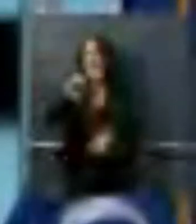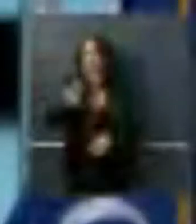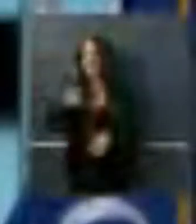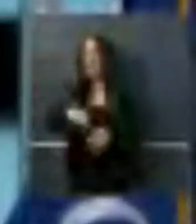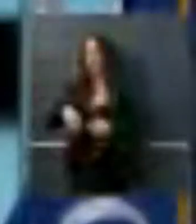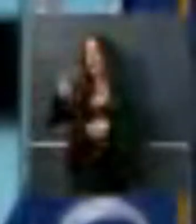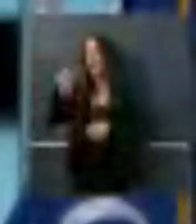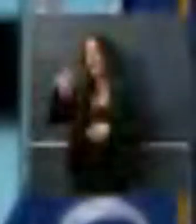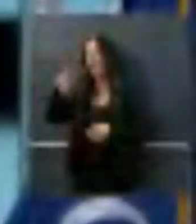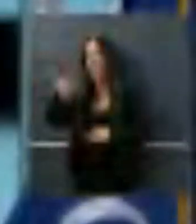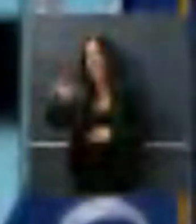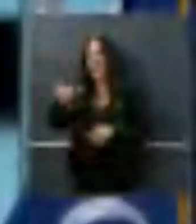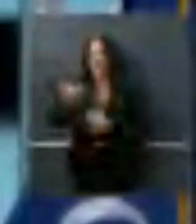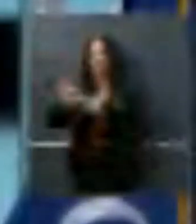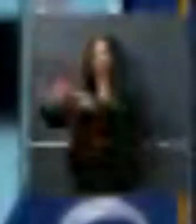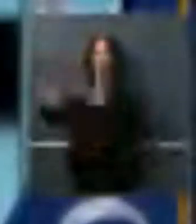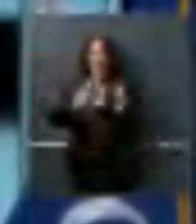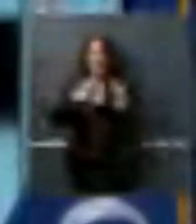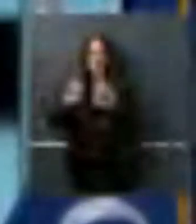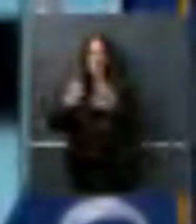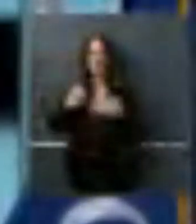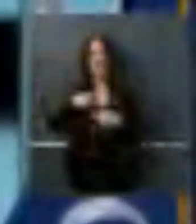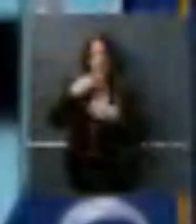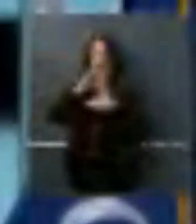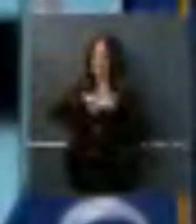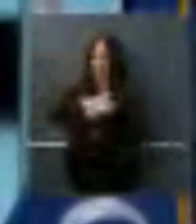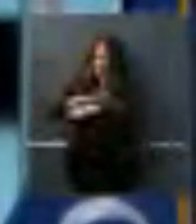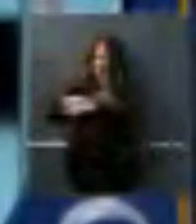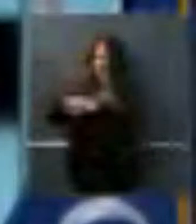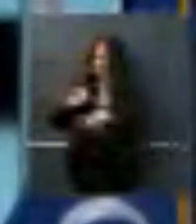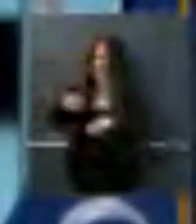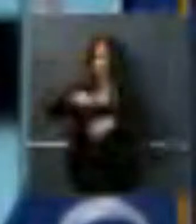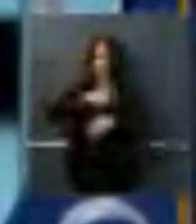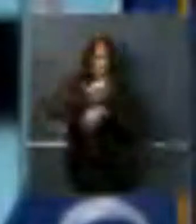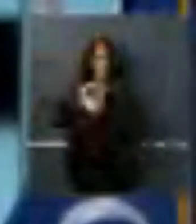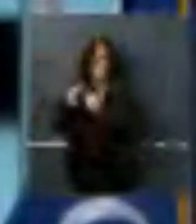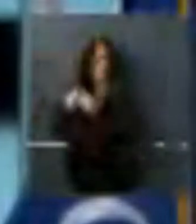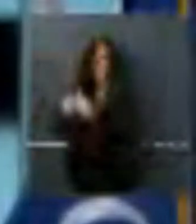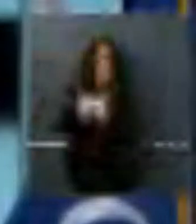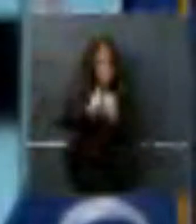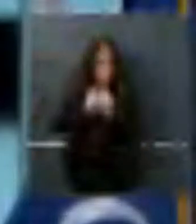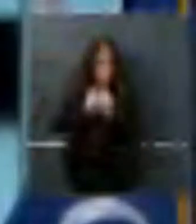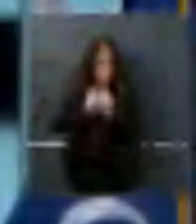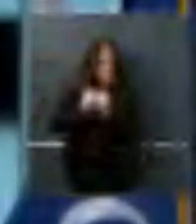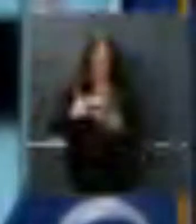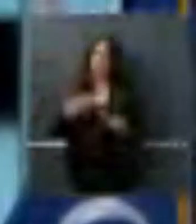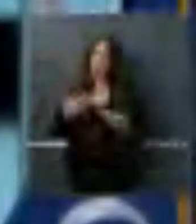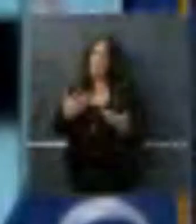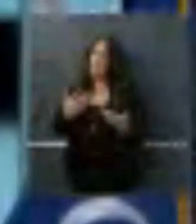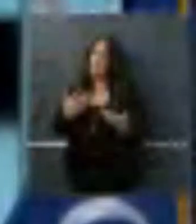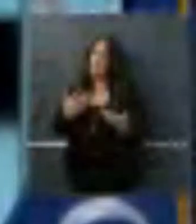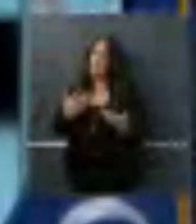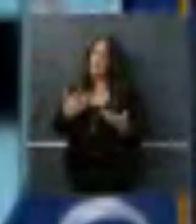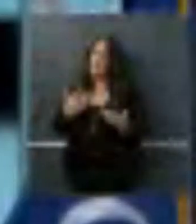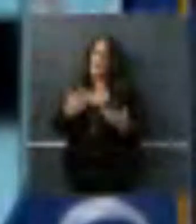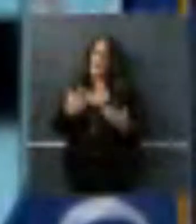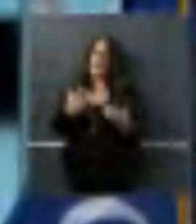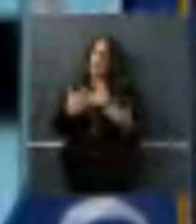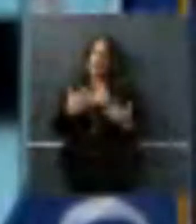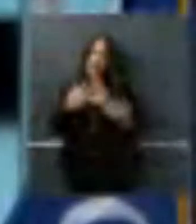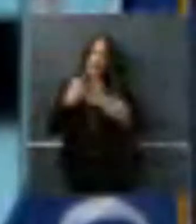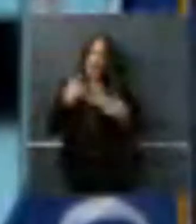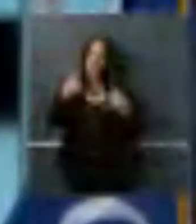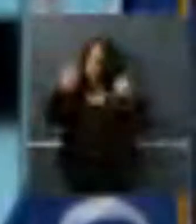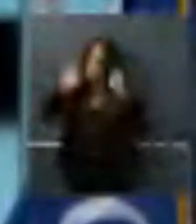together and we can work to advance our collective cause of safely reopening by making sure all of us are checking off